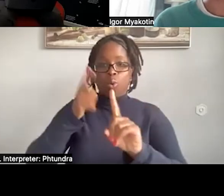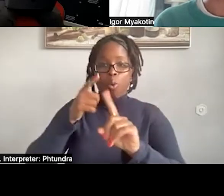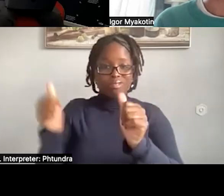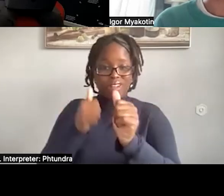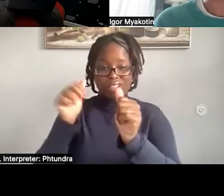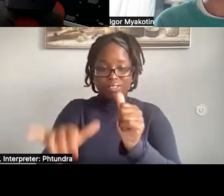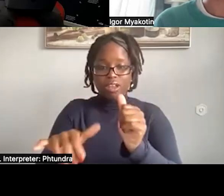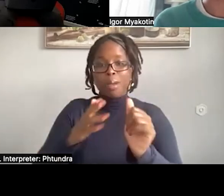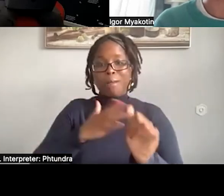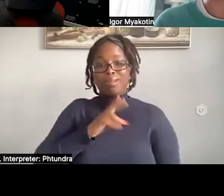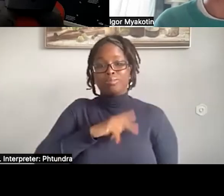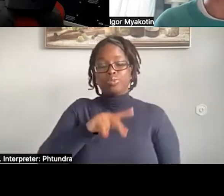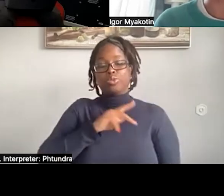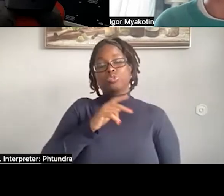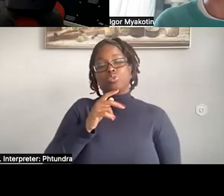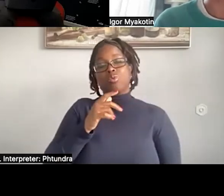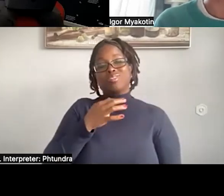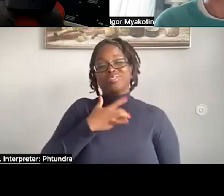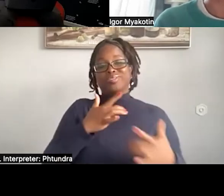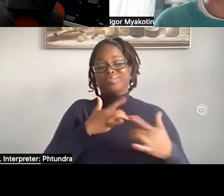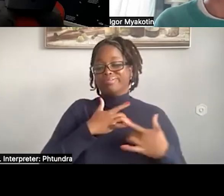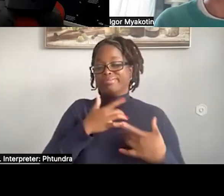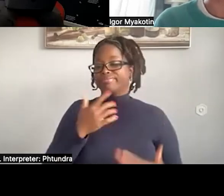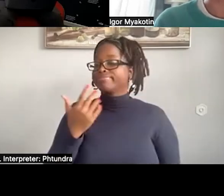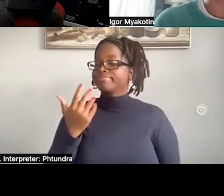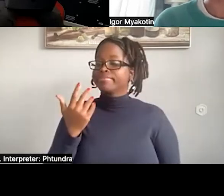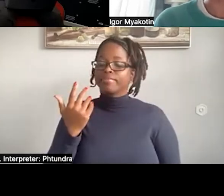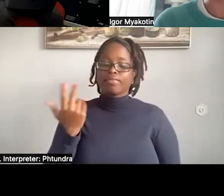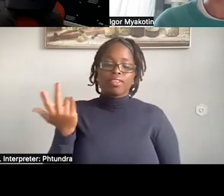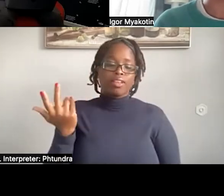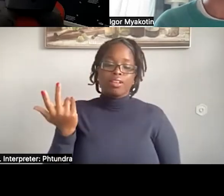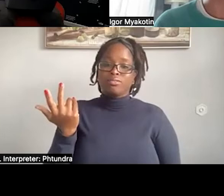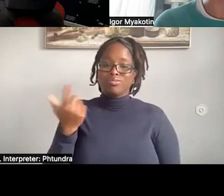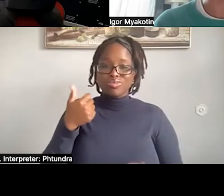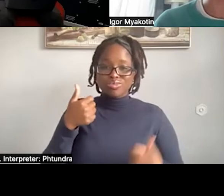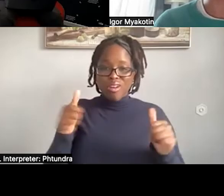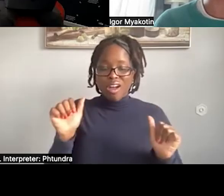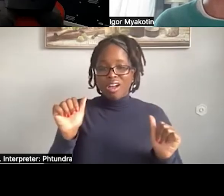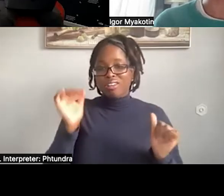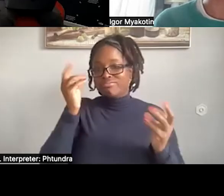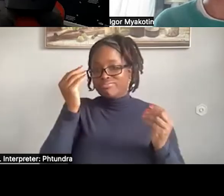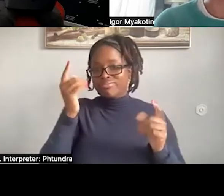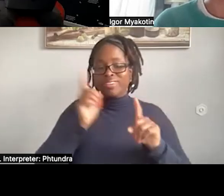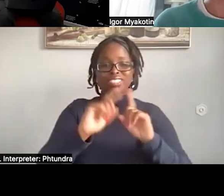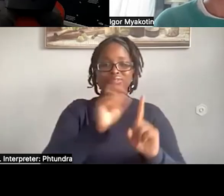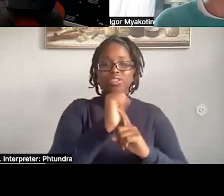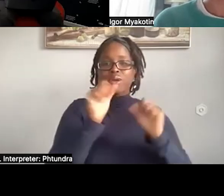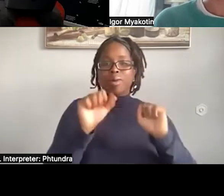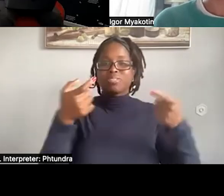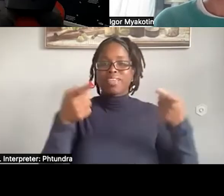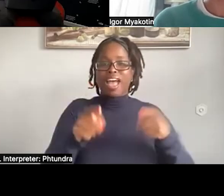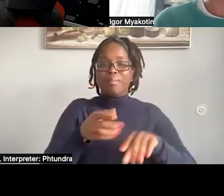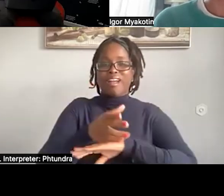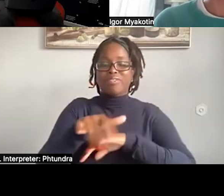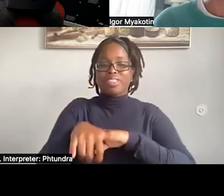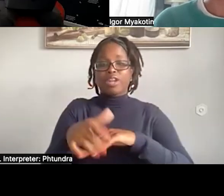my personal concern was that, you know, that we try to think all kind of scenarios that can happen after that or